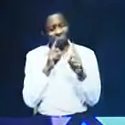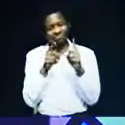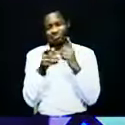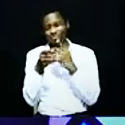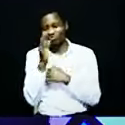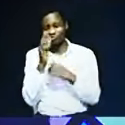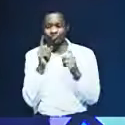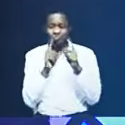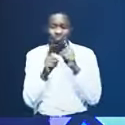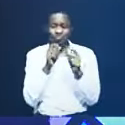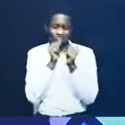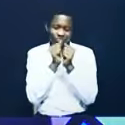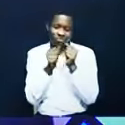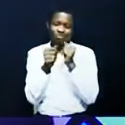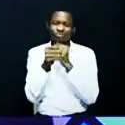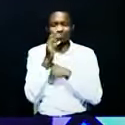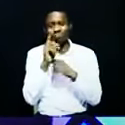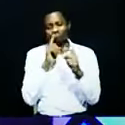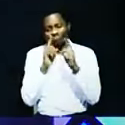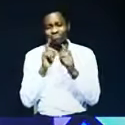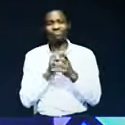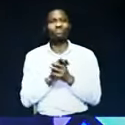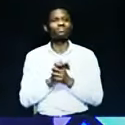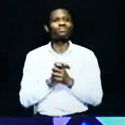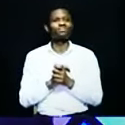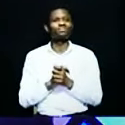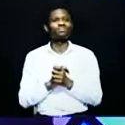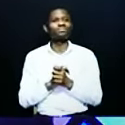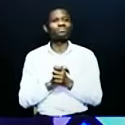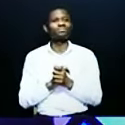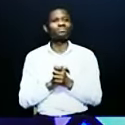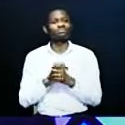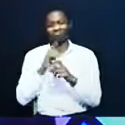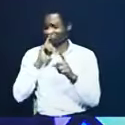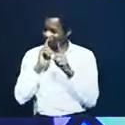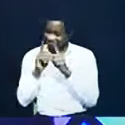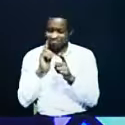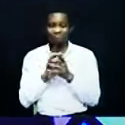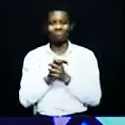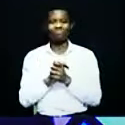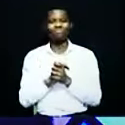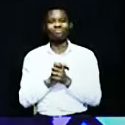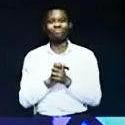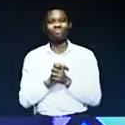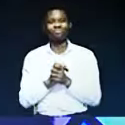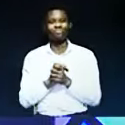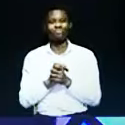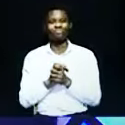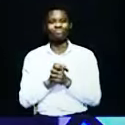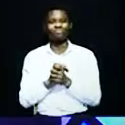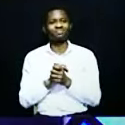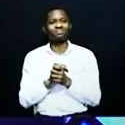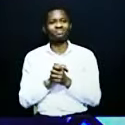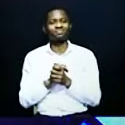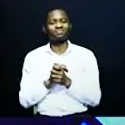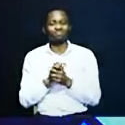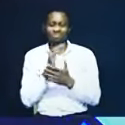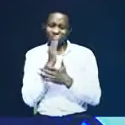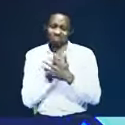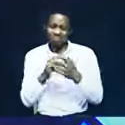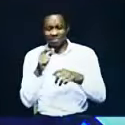Yekasa. We talk. Yekasa. We talk. Yekasa. Sometimes when I get to a crossroad,